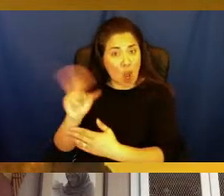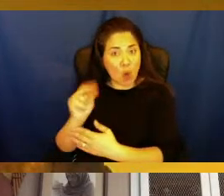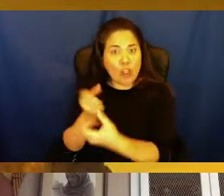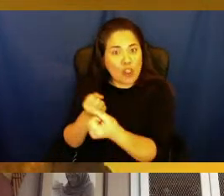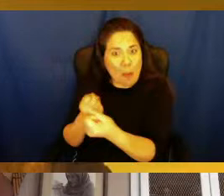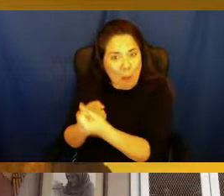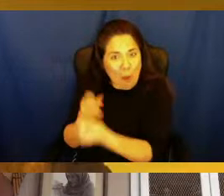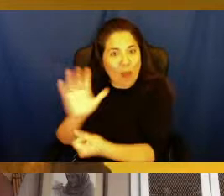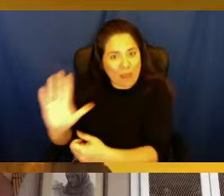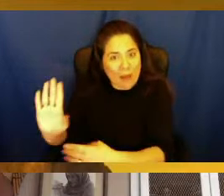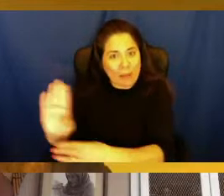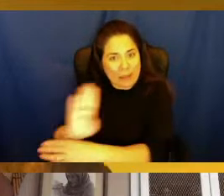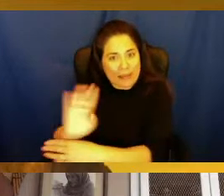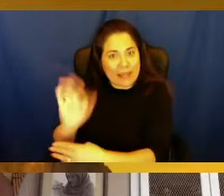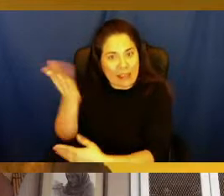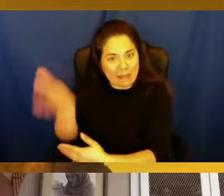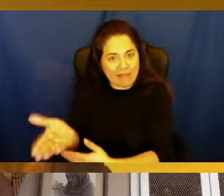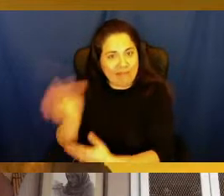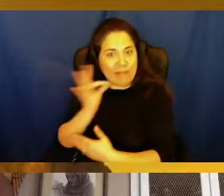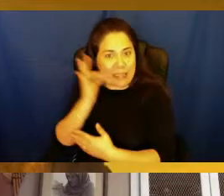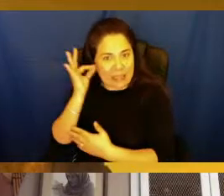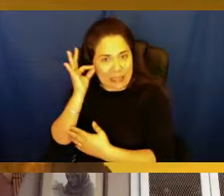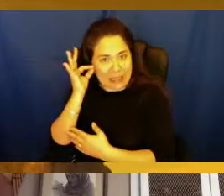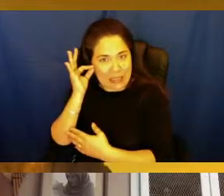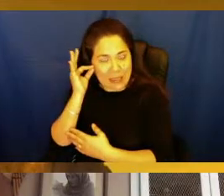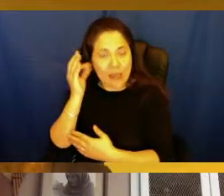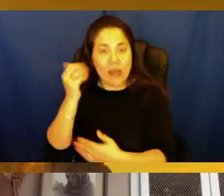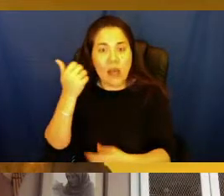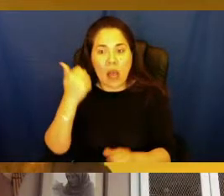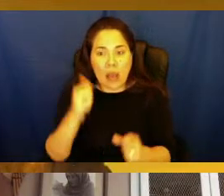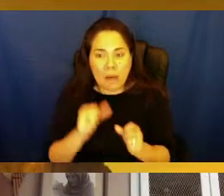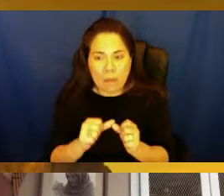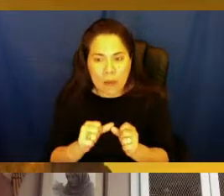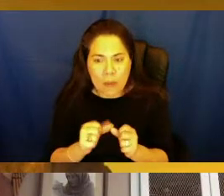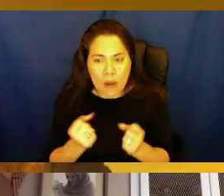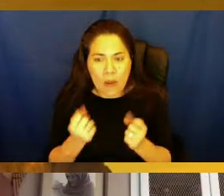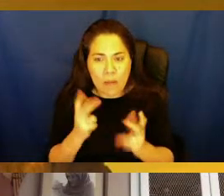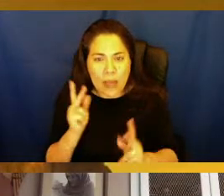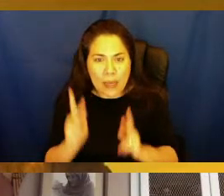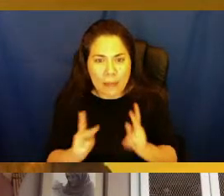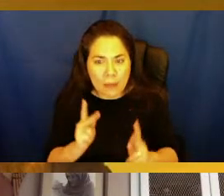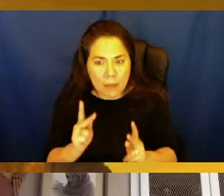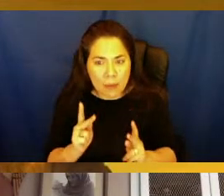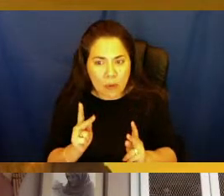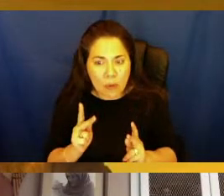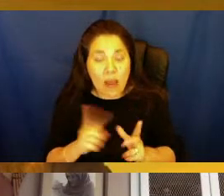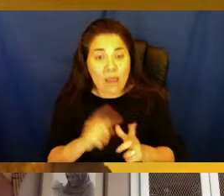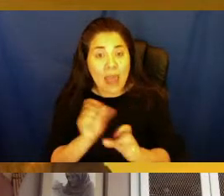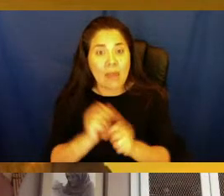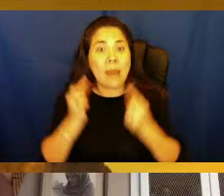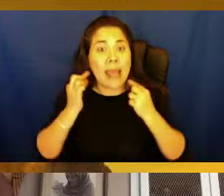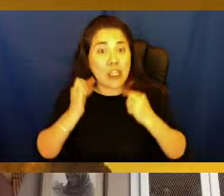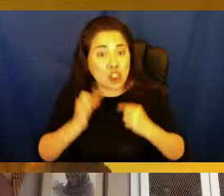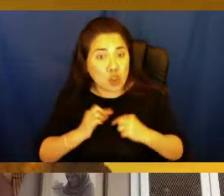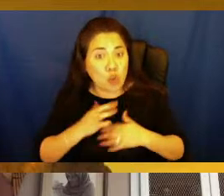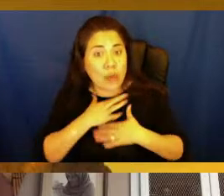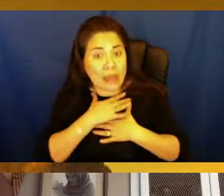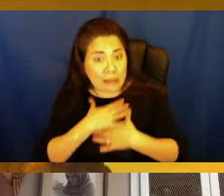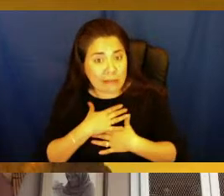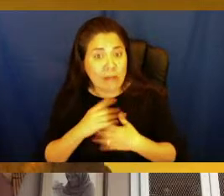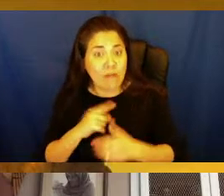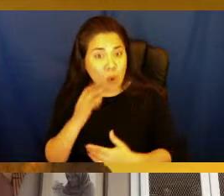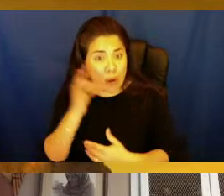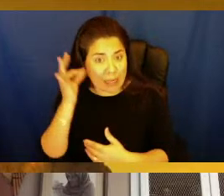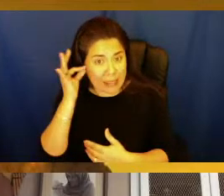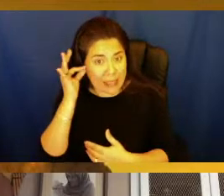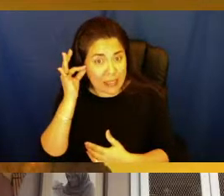them. I know from my nation, there's a lot of people who make these ojo de canals.